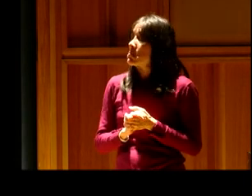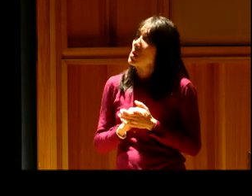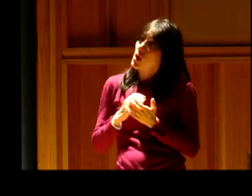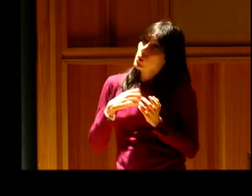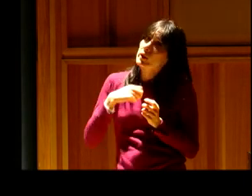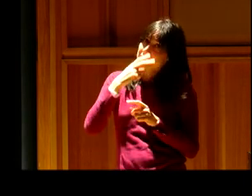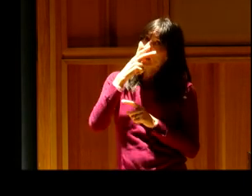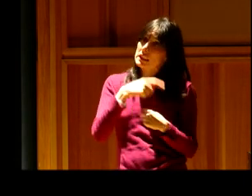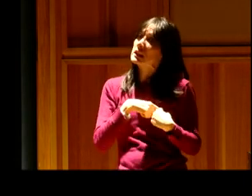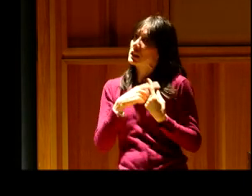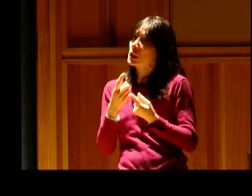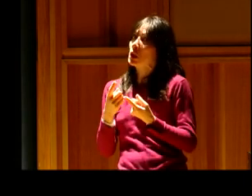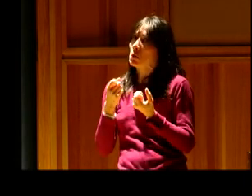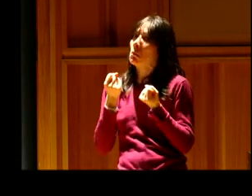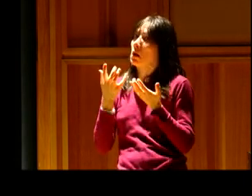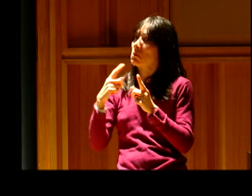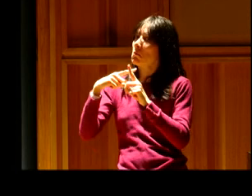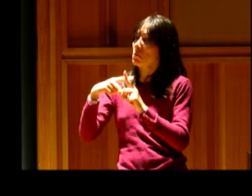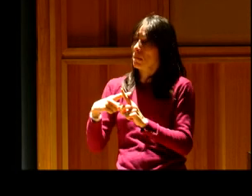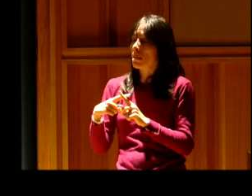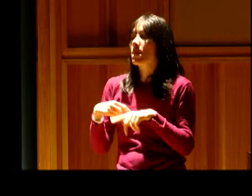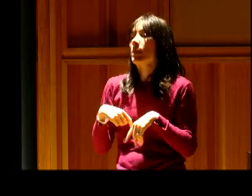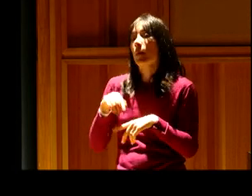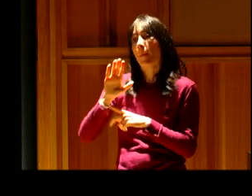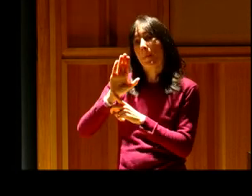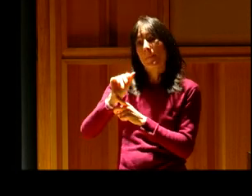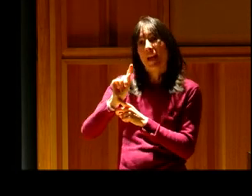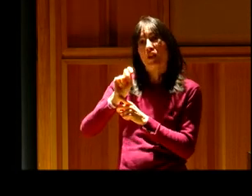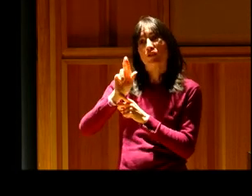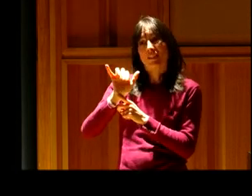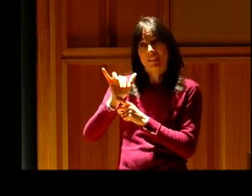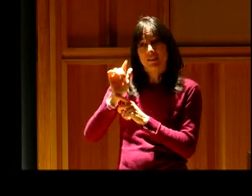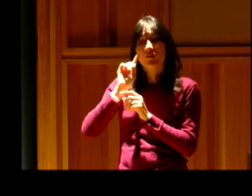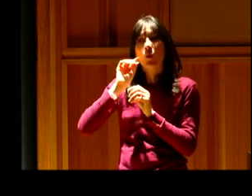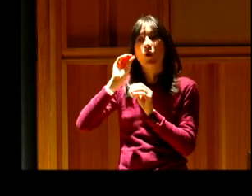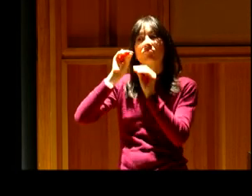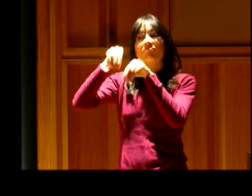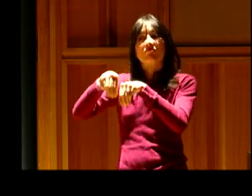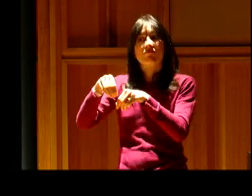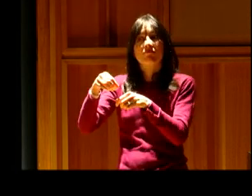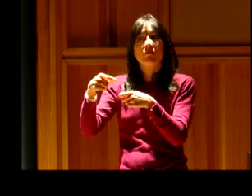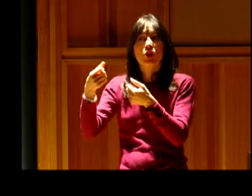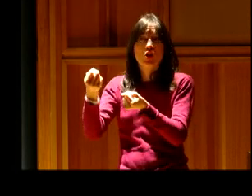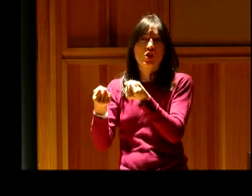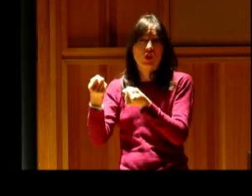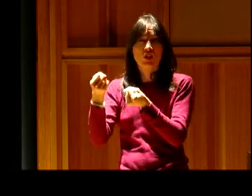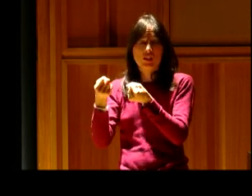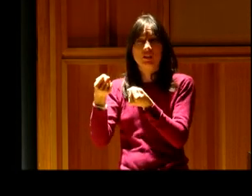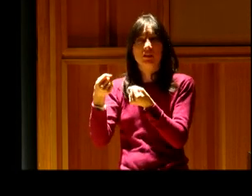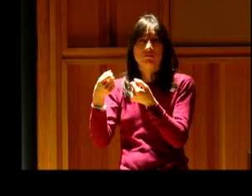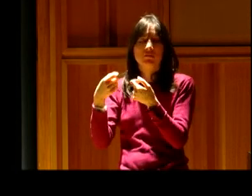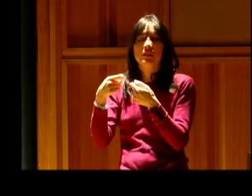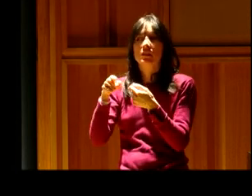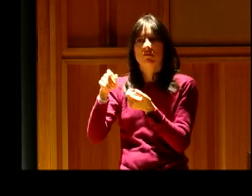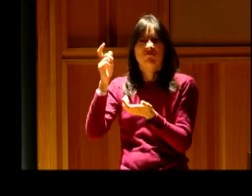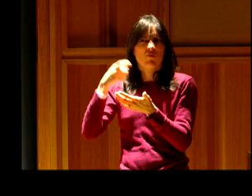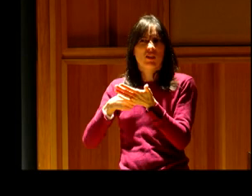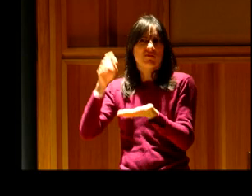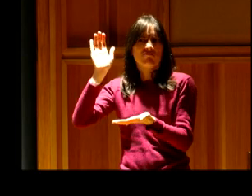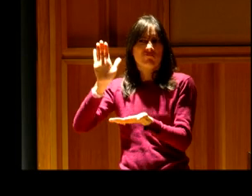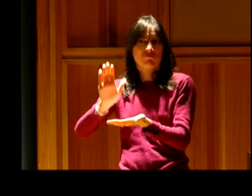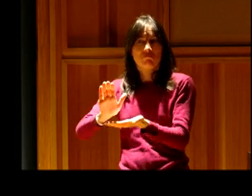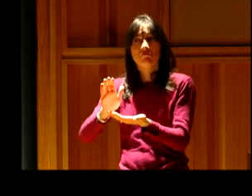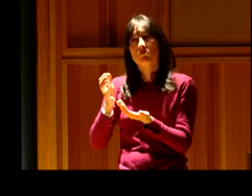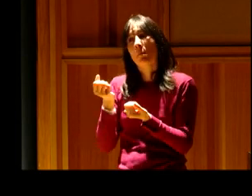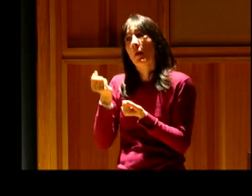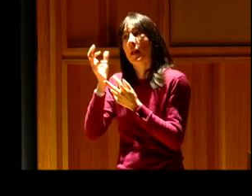favorable. The price of batteries and electric cars is coming down. Many experts think that by